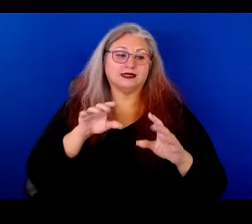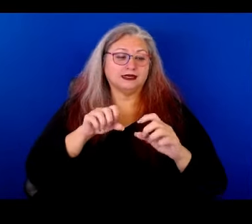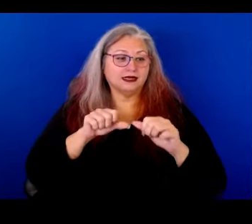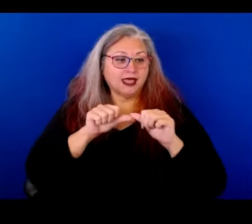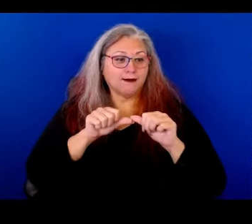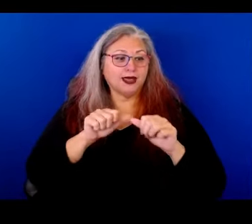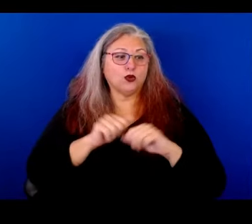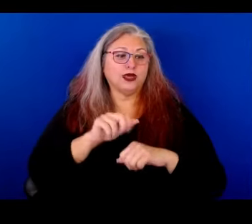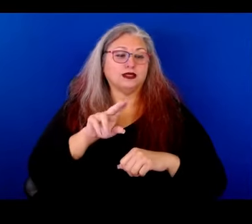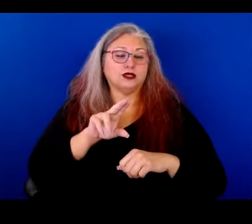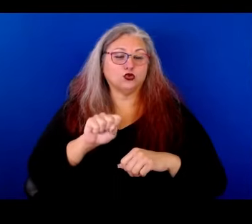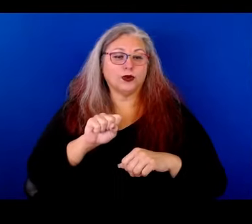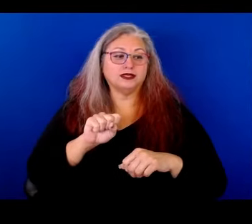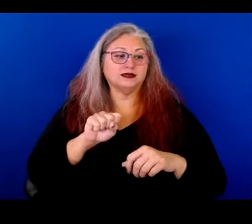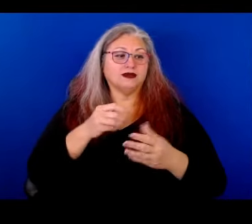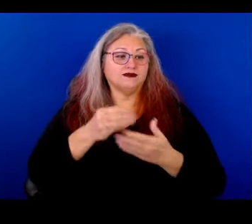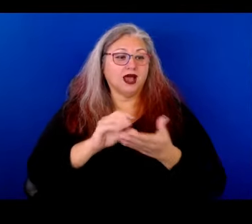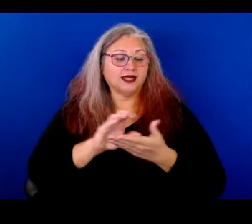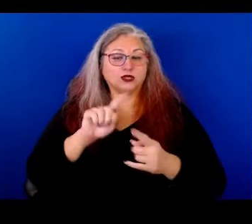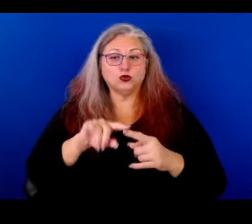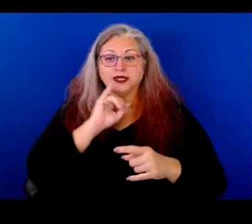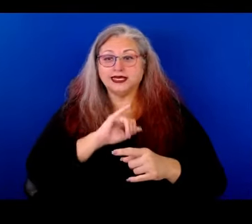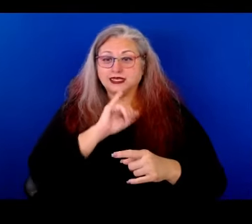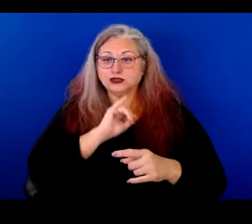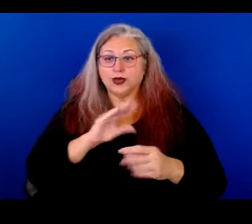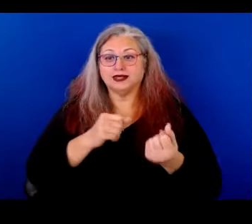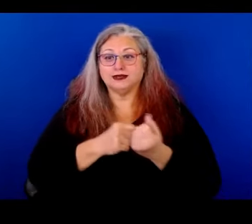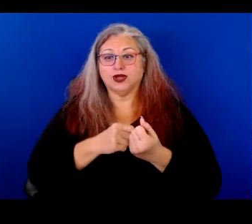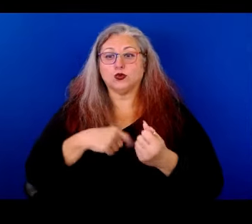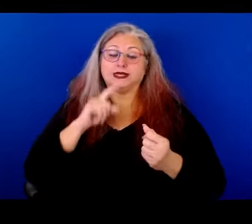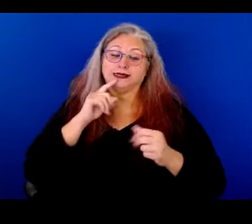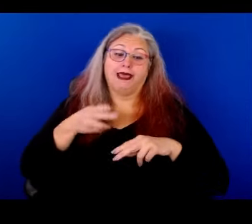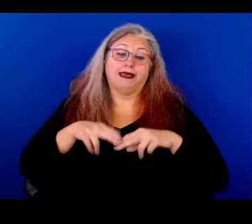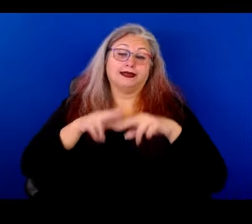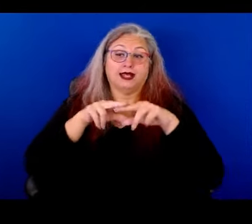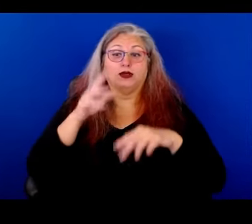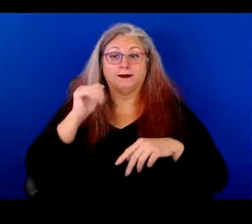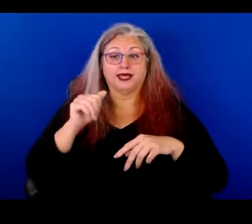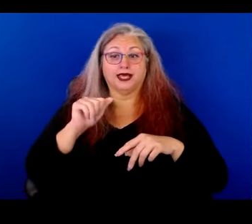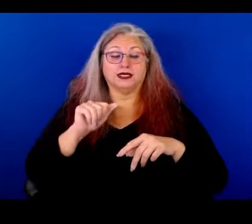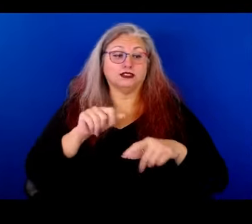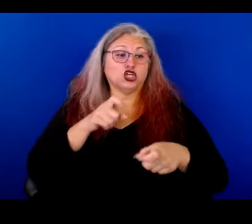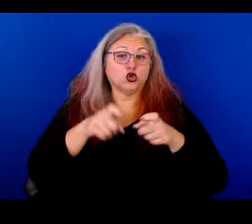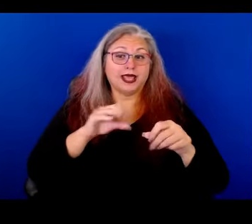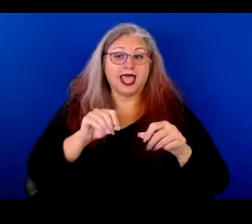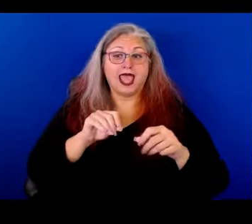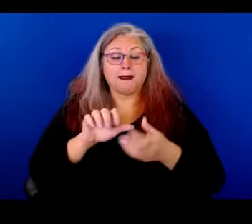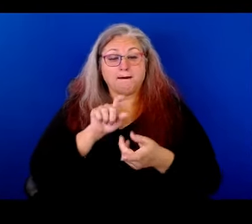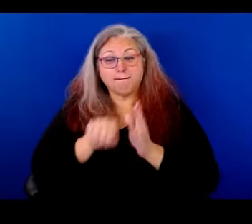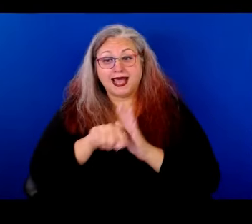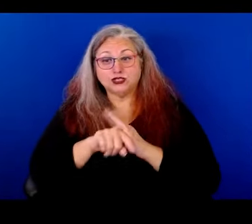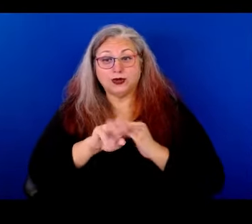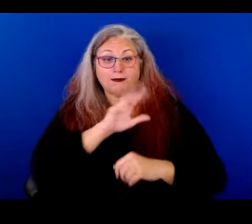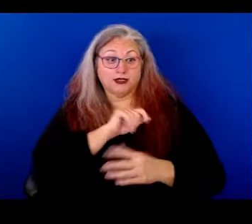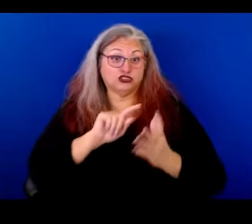Israel with U.S. funding and support taking place. And we say accelerated because torturing and massacring Palestinians didn't